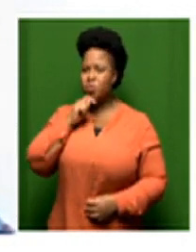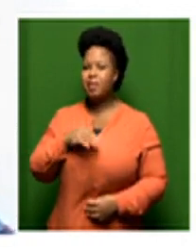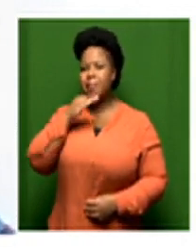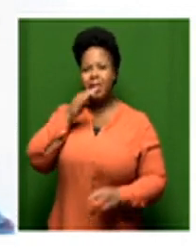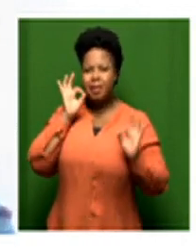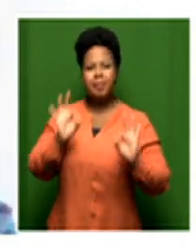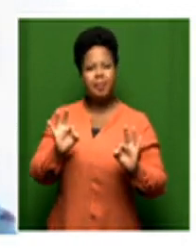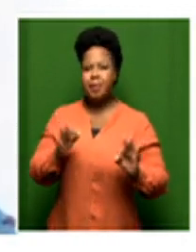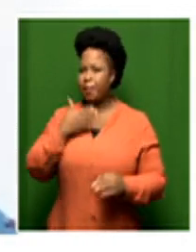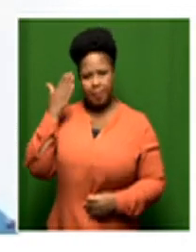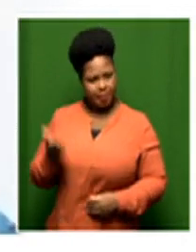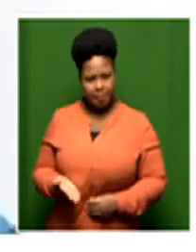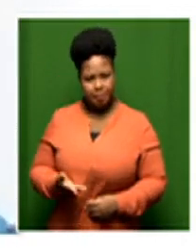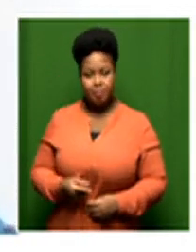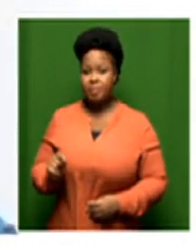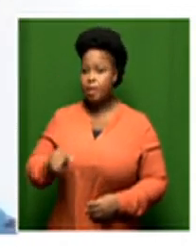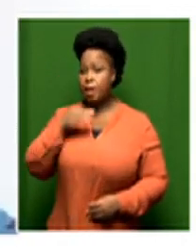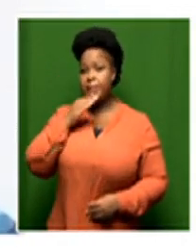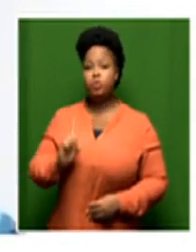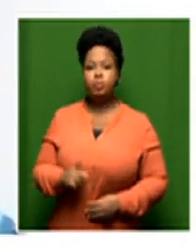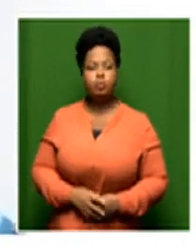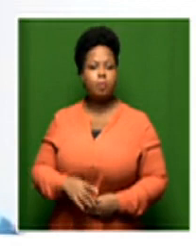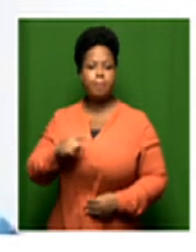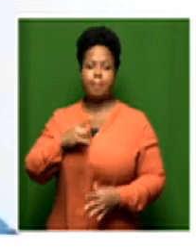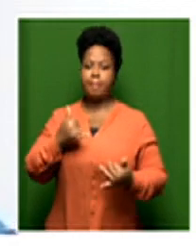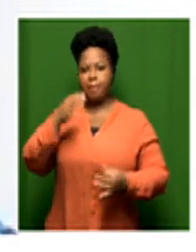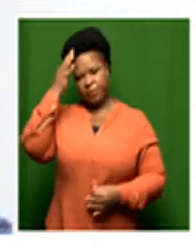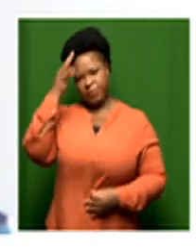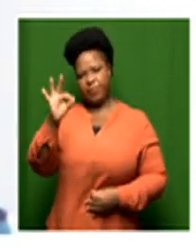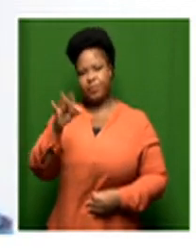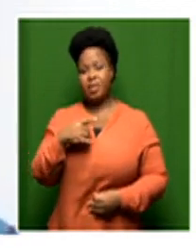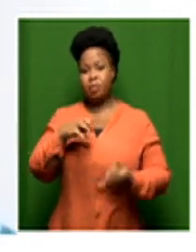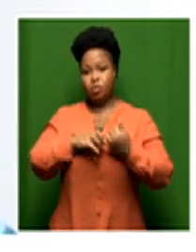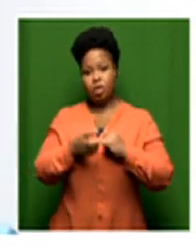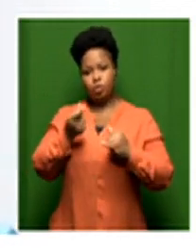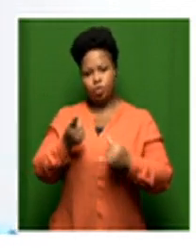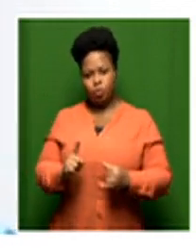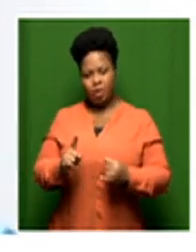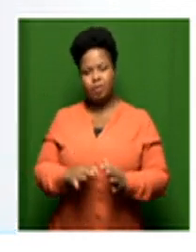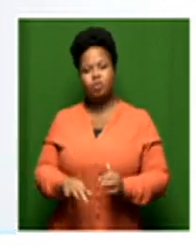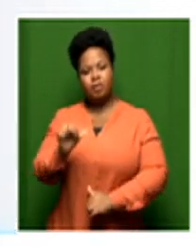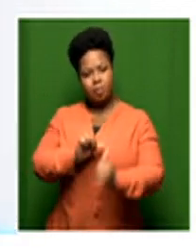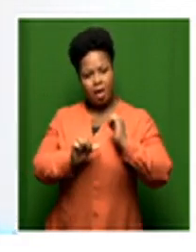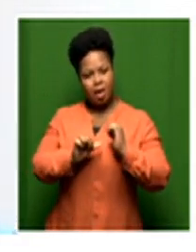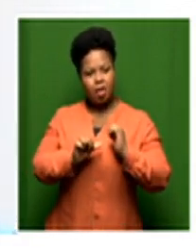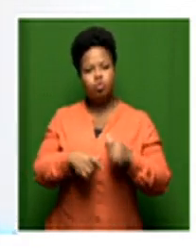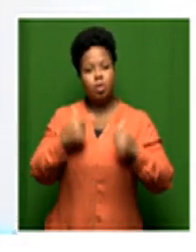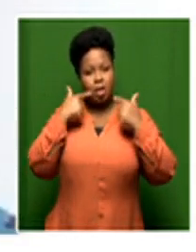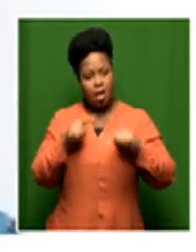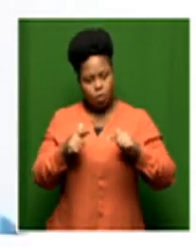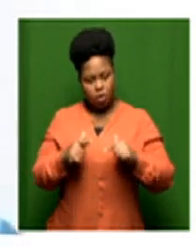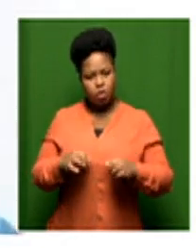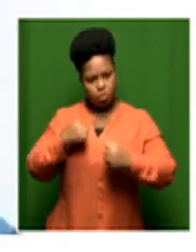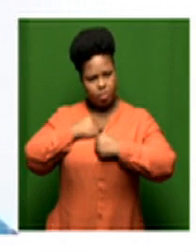meaning. What that means is that what the government is trying to do is to restore languages